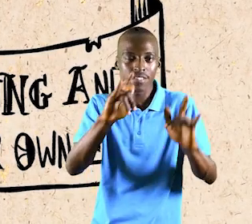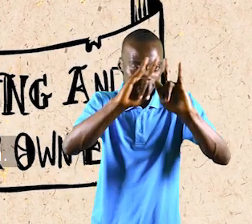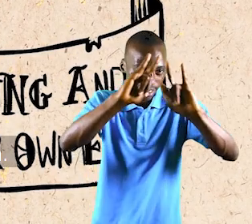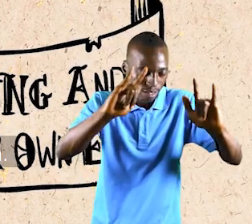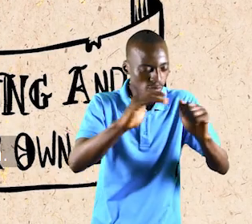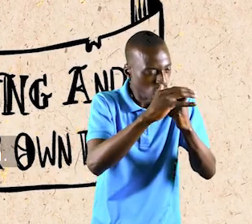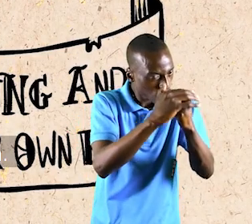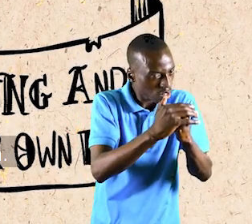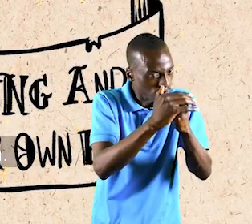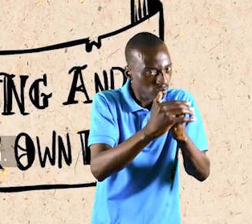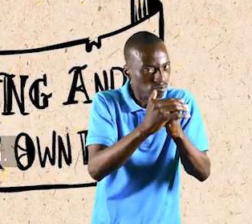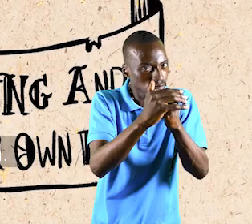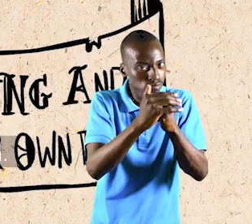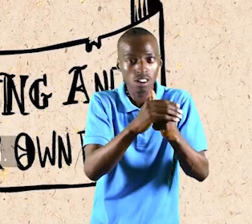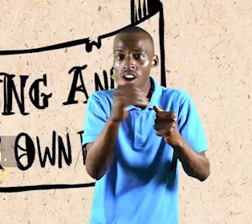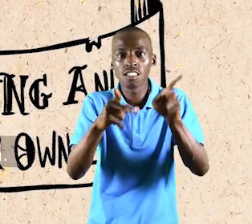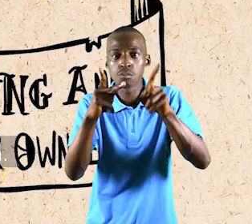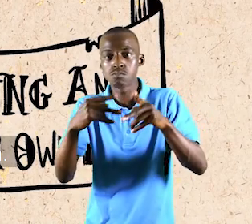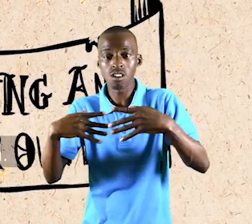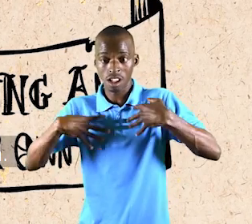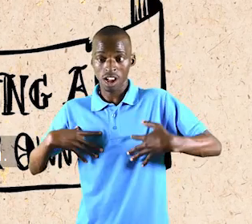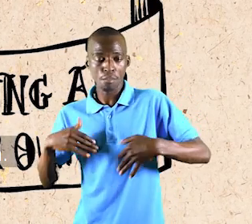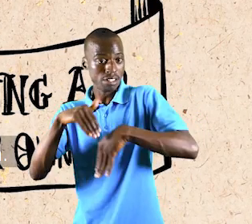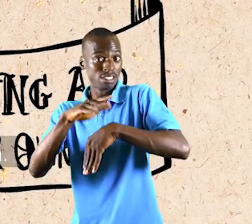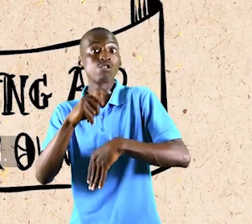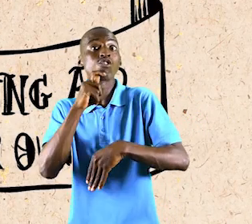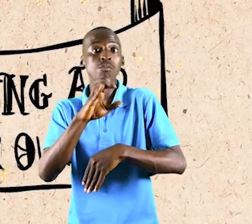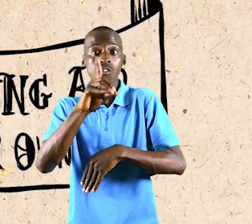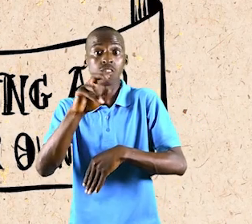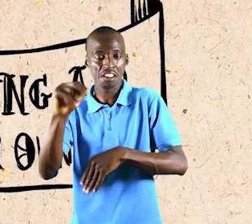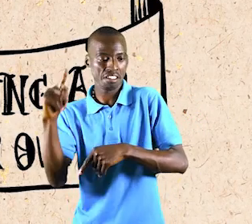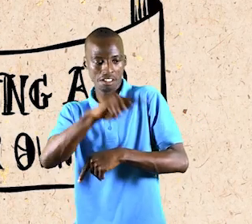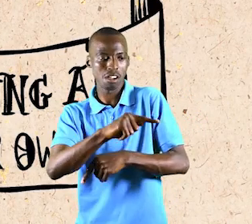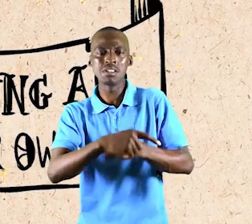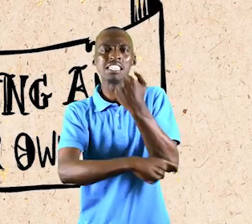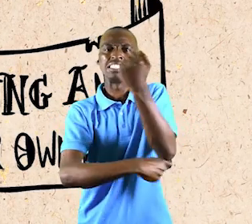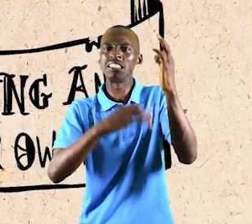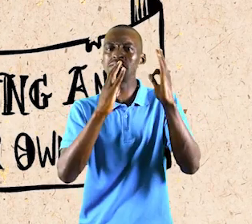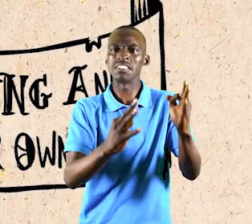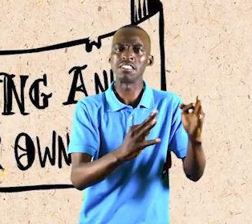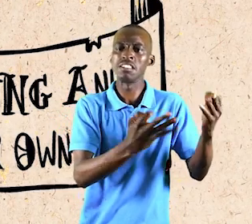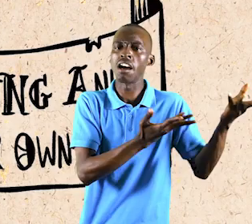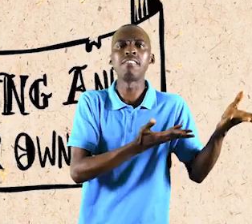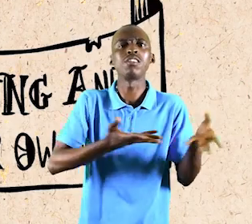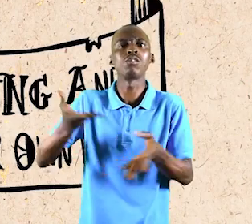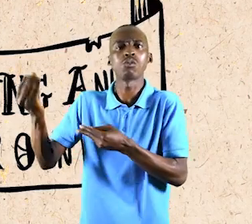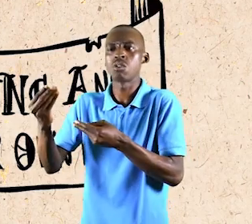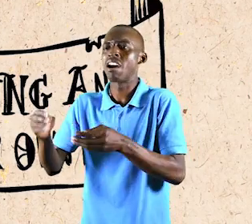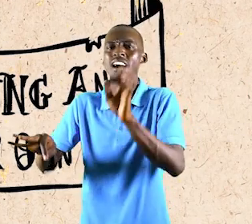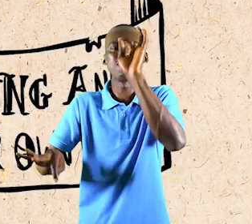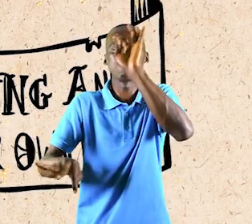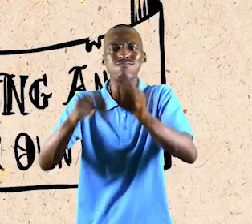idol, and that gets plundered by a private army sent from the tribe of Dan. So they come and they steal everything, and then they go and